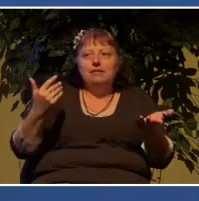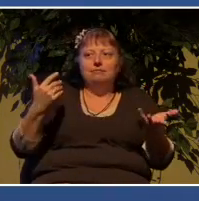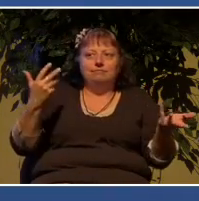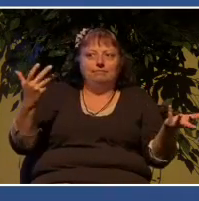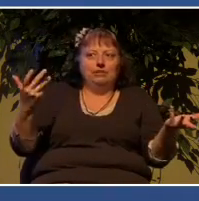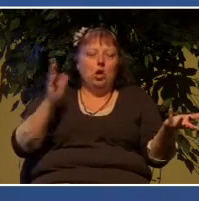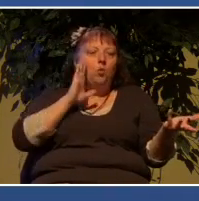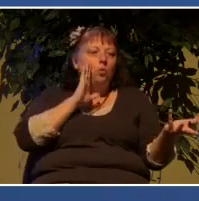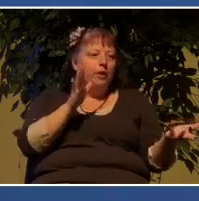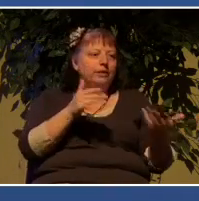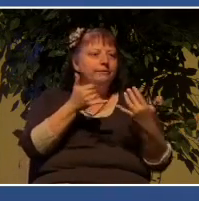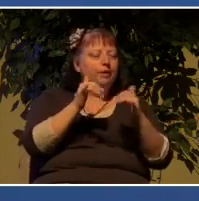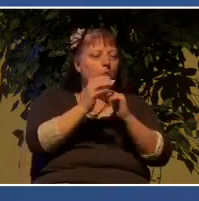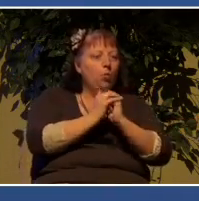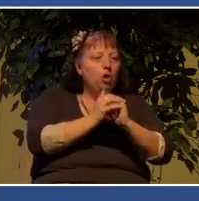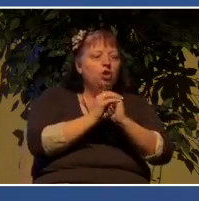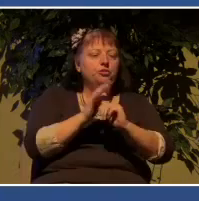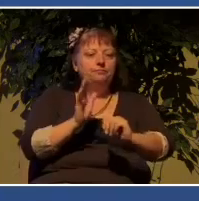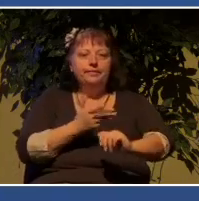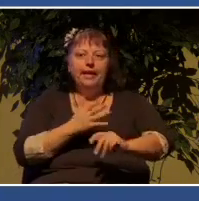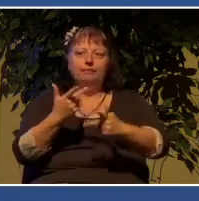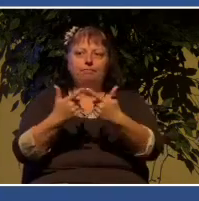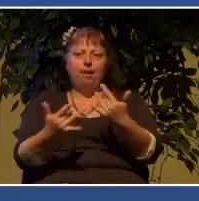At the same time,